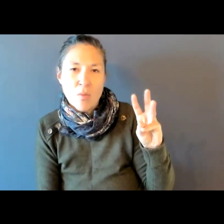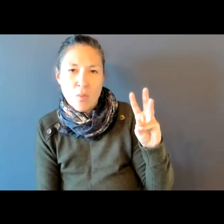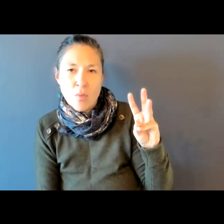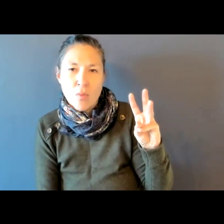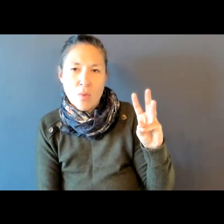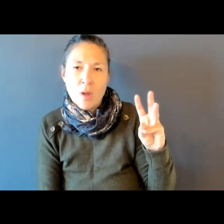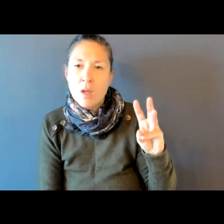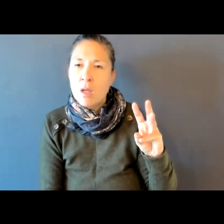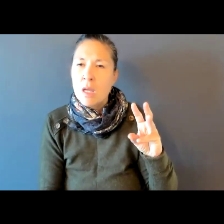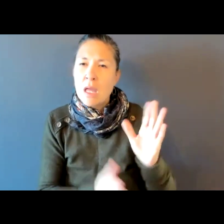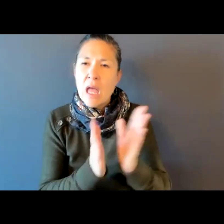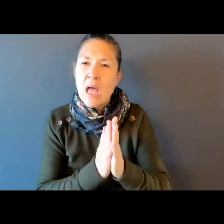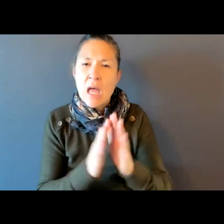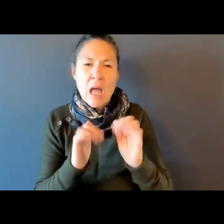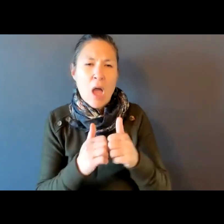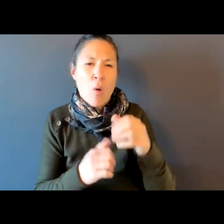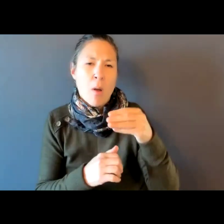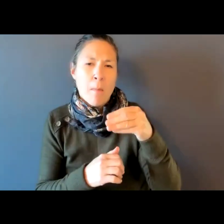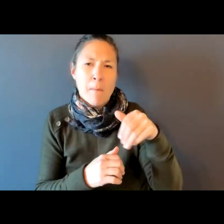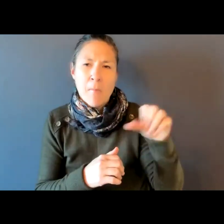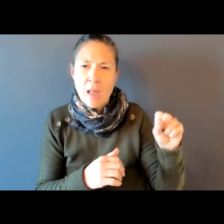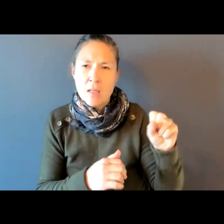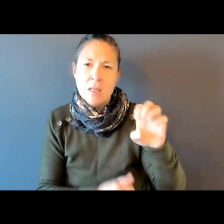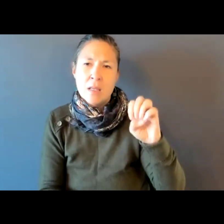how are the Mass